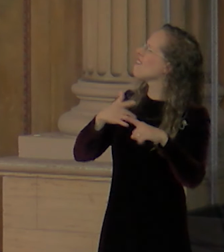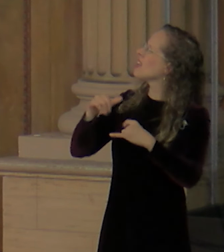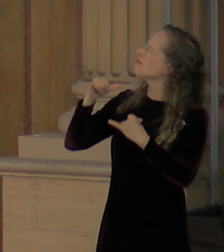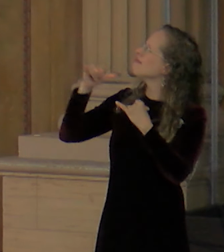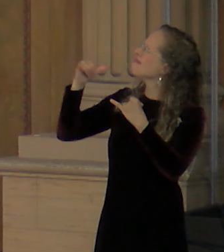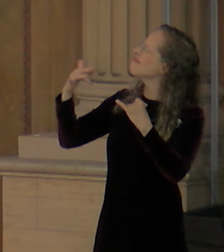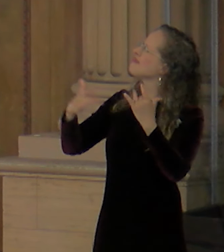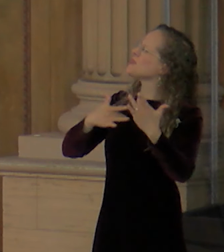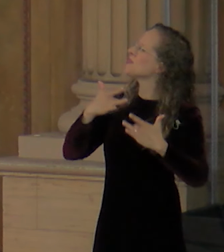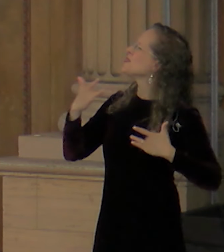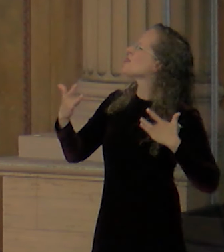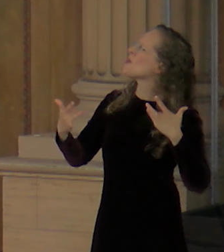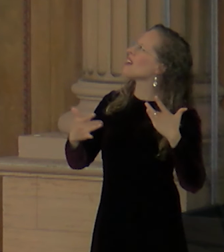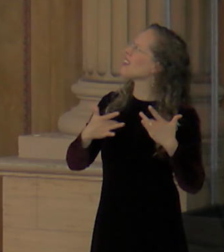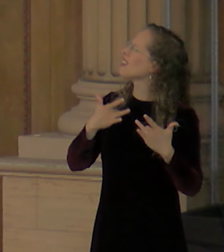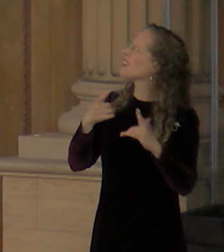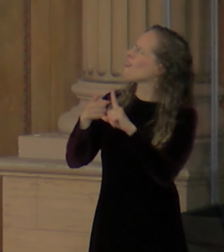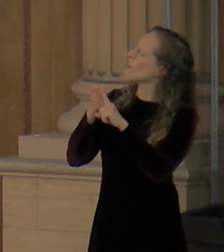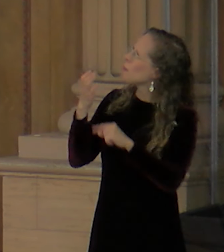made.